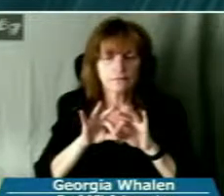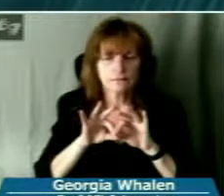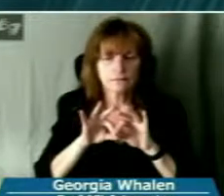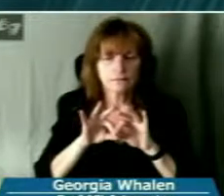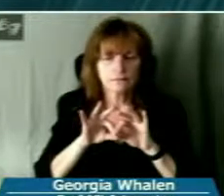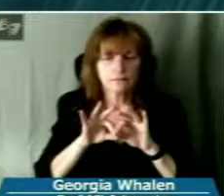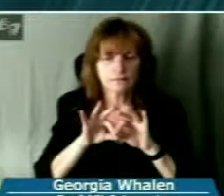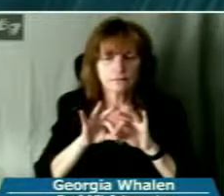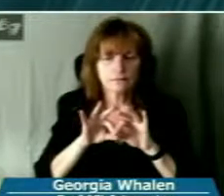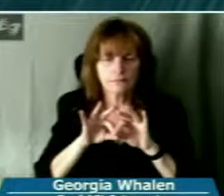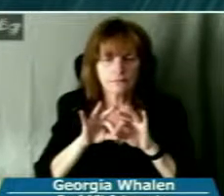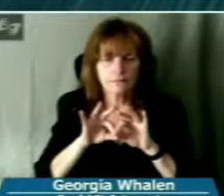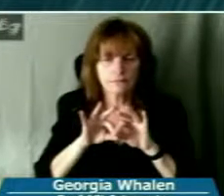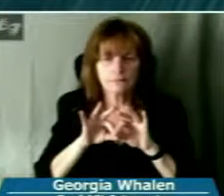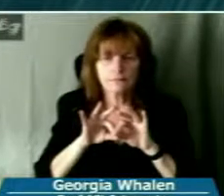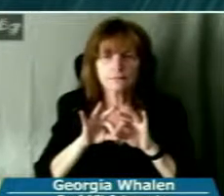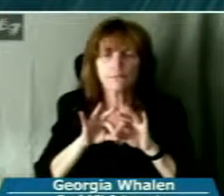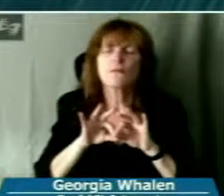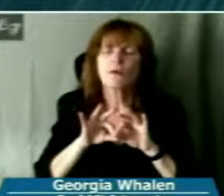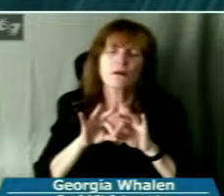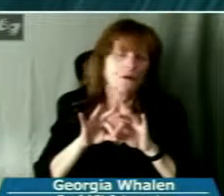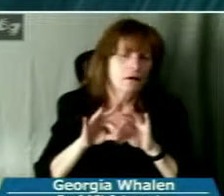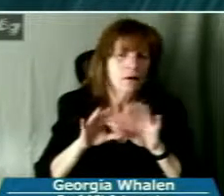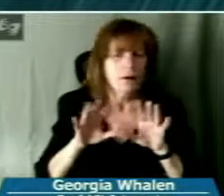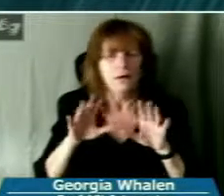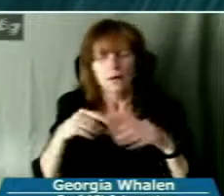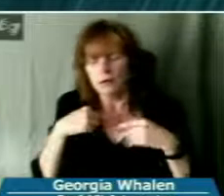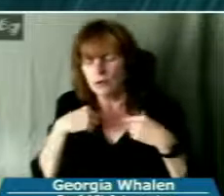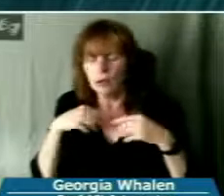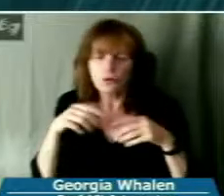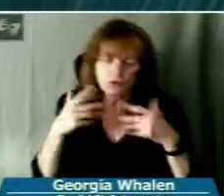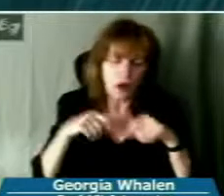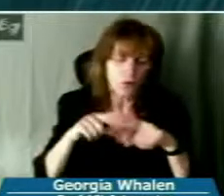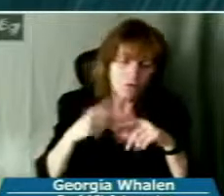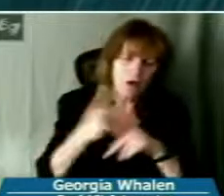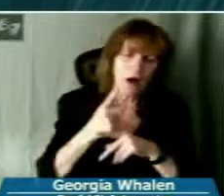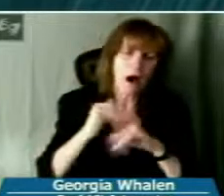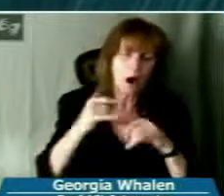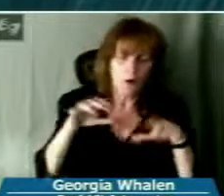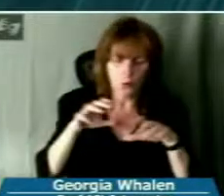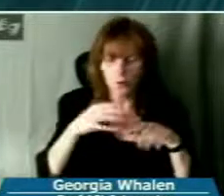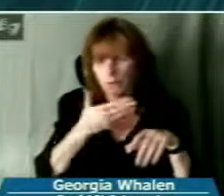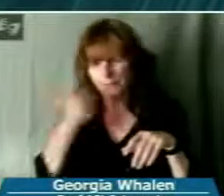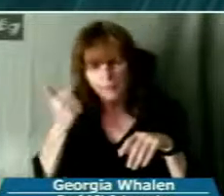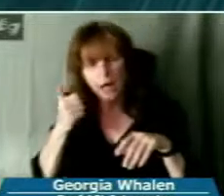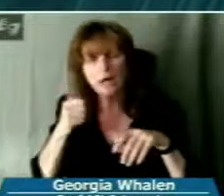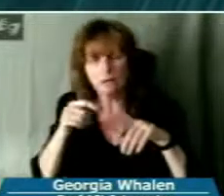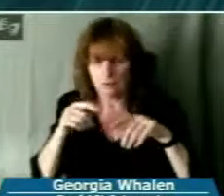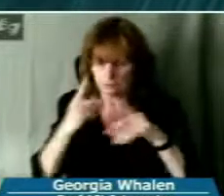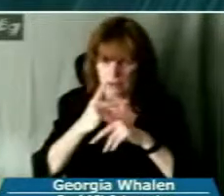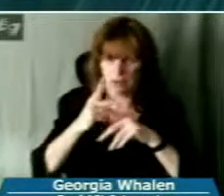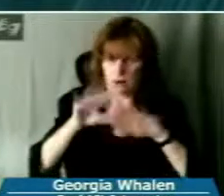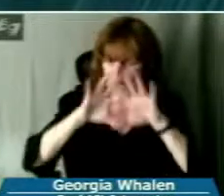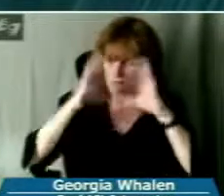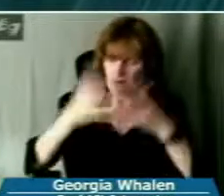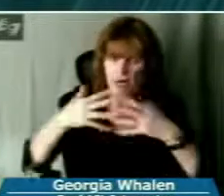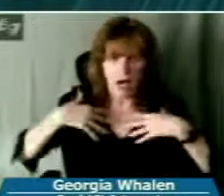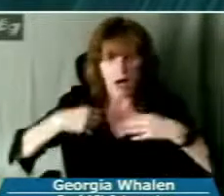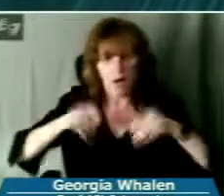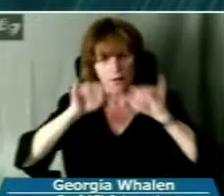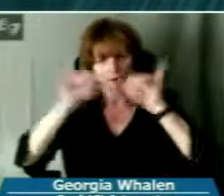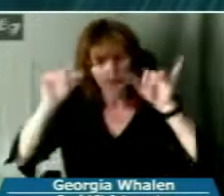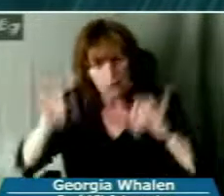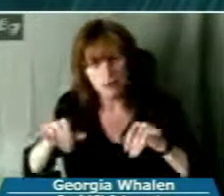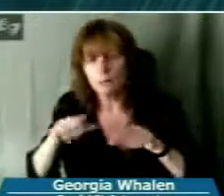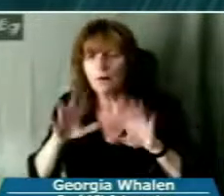treated in the context of the entire health system. We will certainly continue to work with the province to do